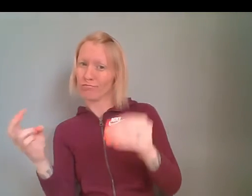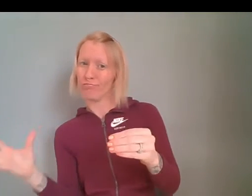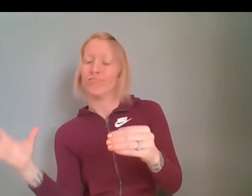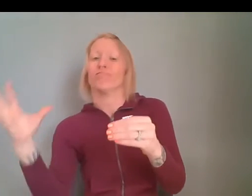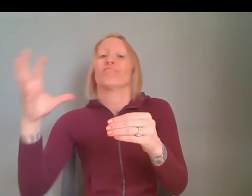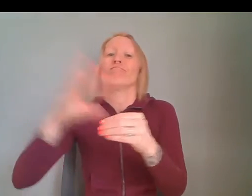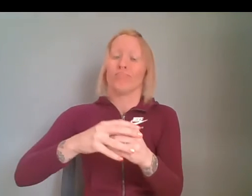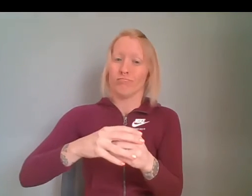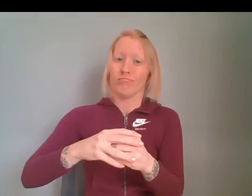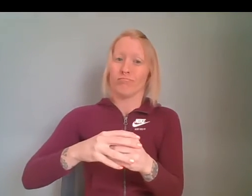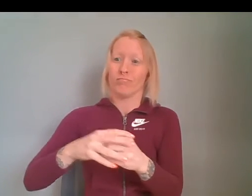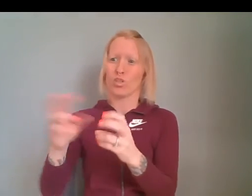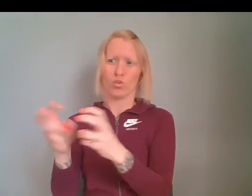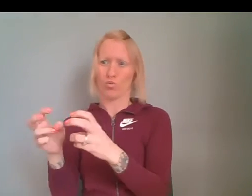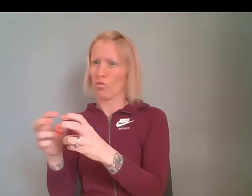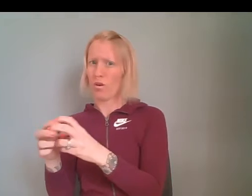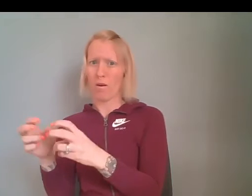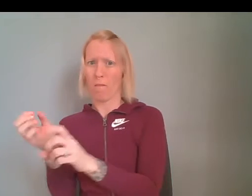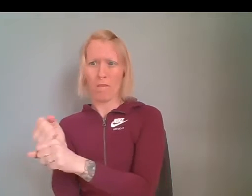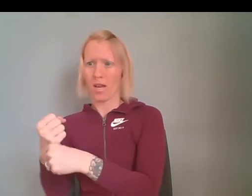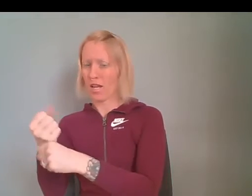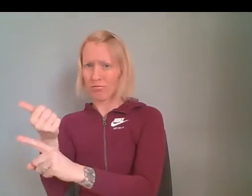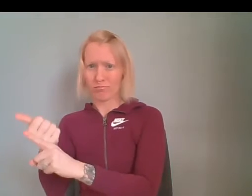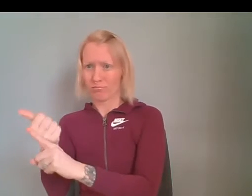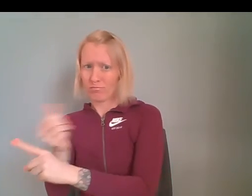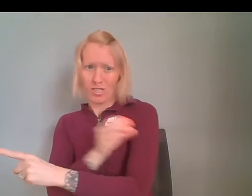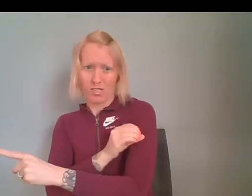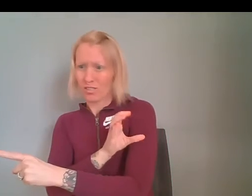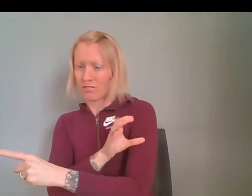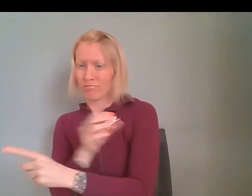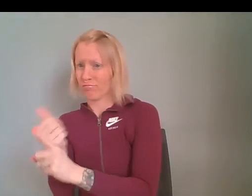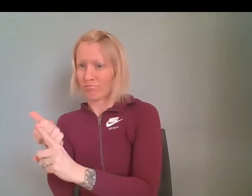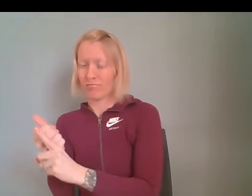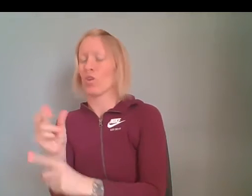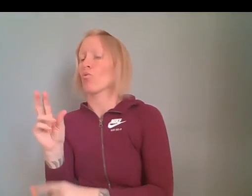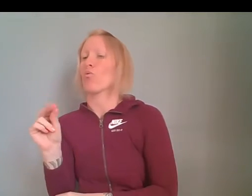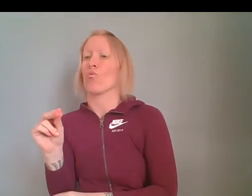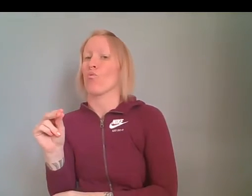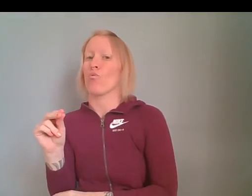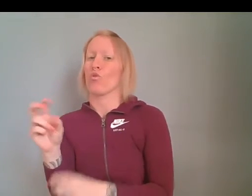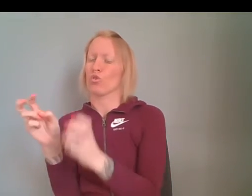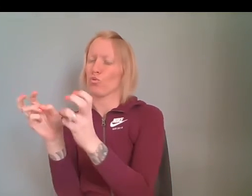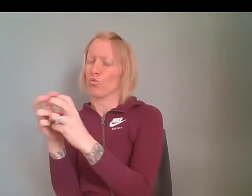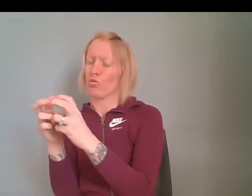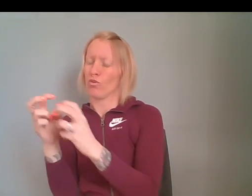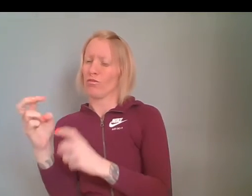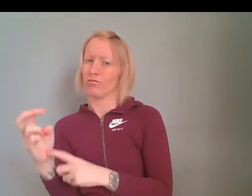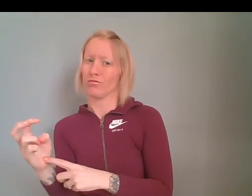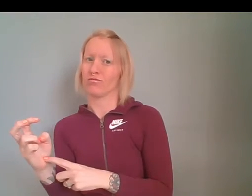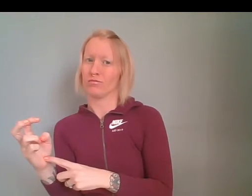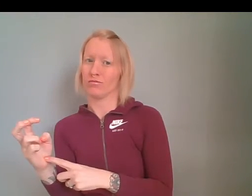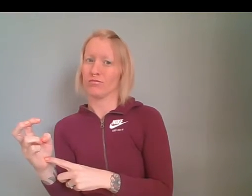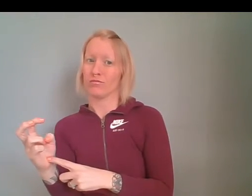energy. The squirrel is a consumer. A consumer, right?